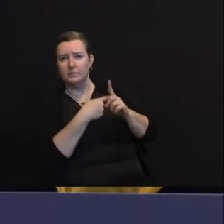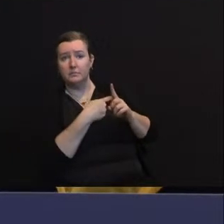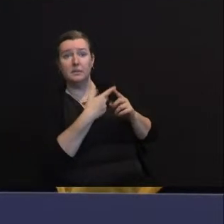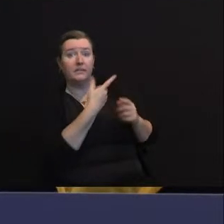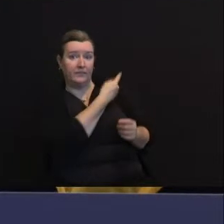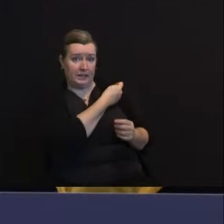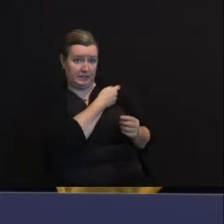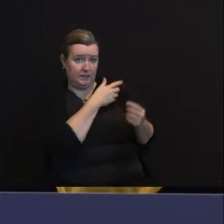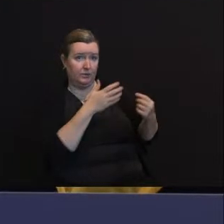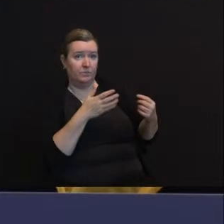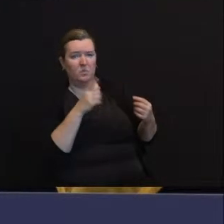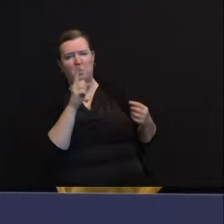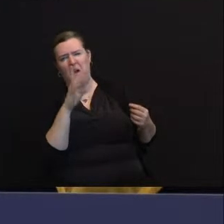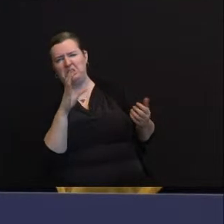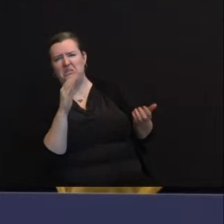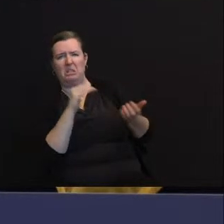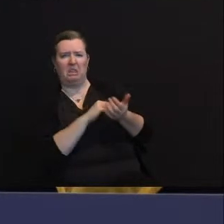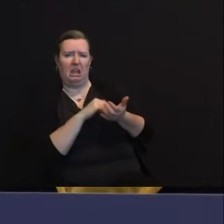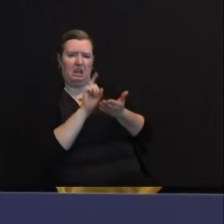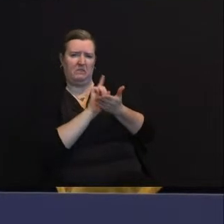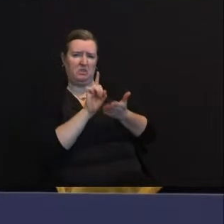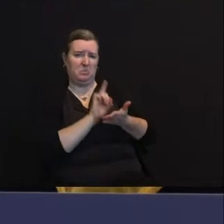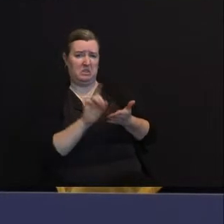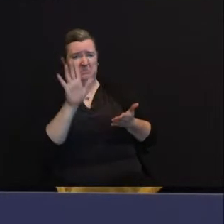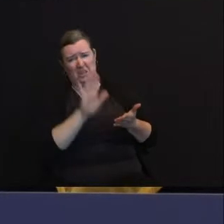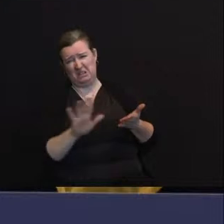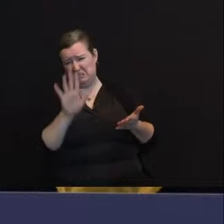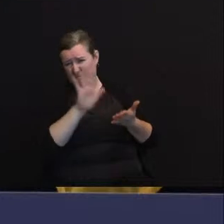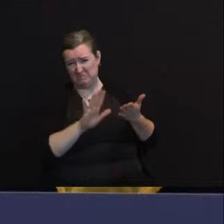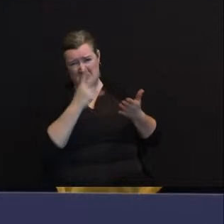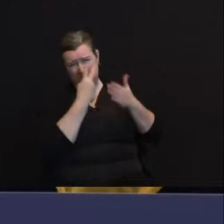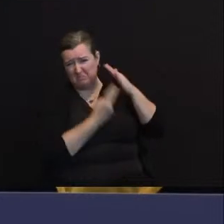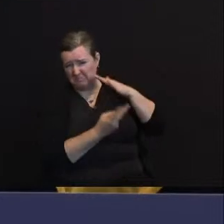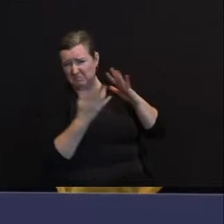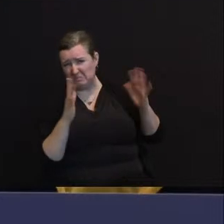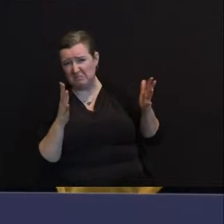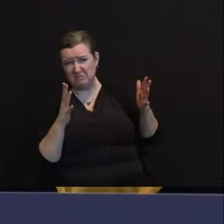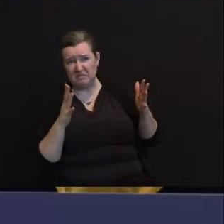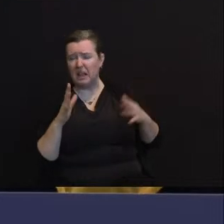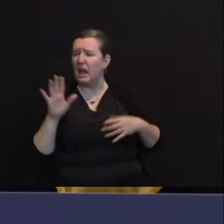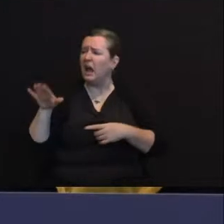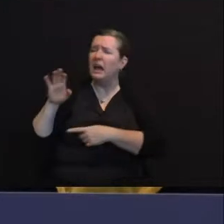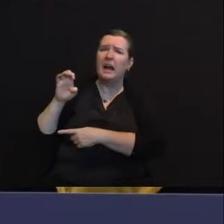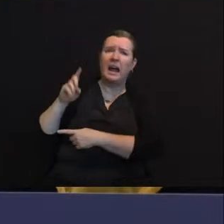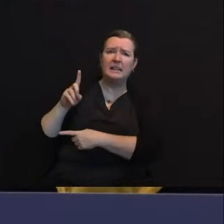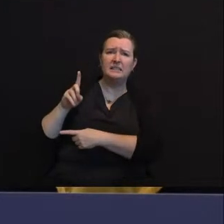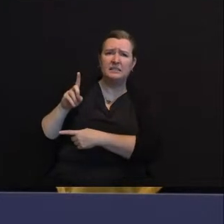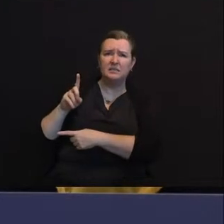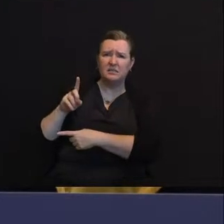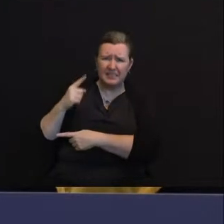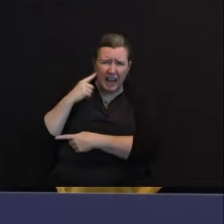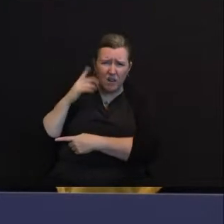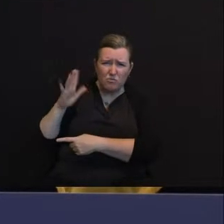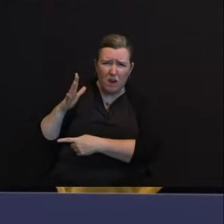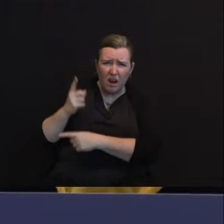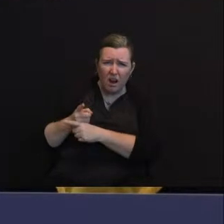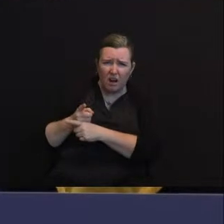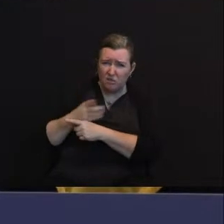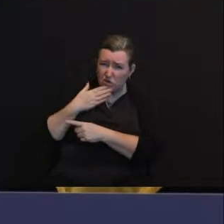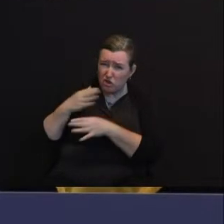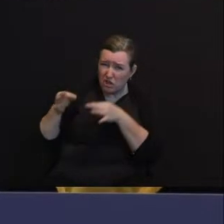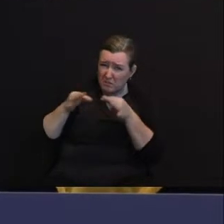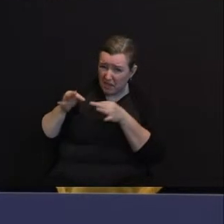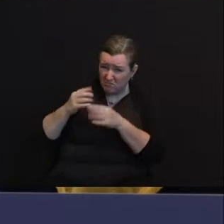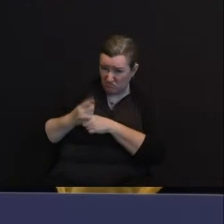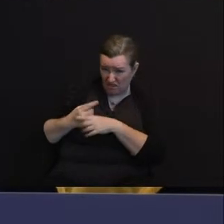more, doses a week that are coming in. Ed, we got to pull you in from the bullpen here. Does that sound reasonable? You, I'm sure,